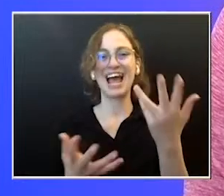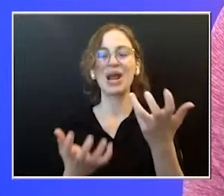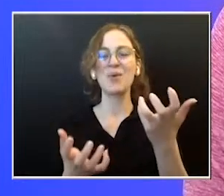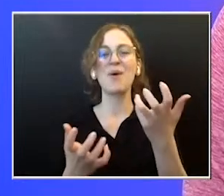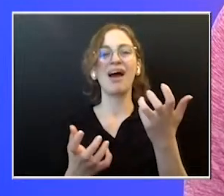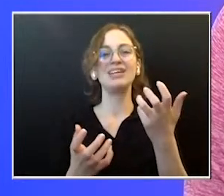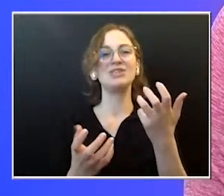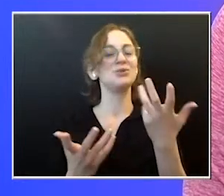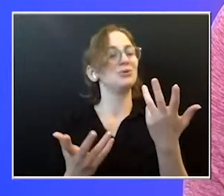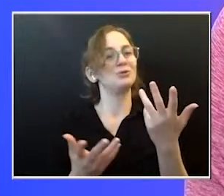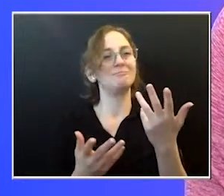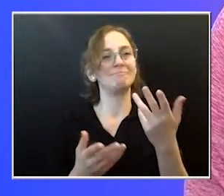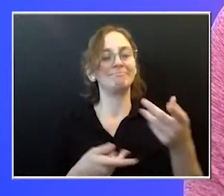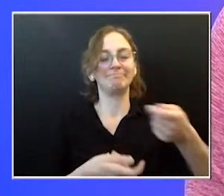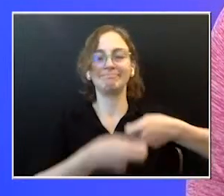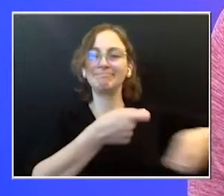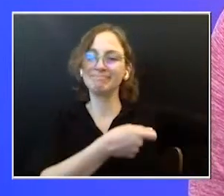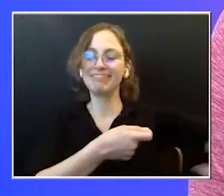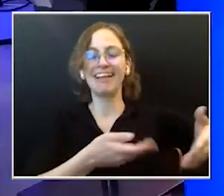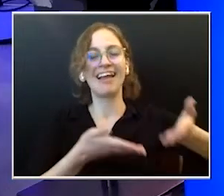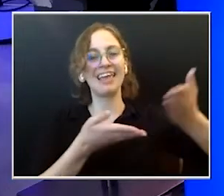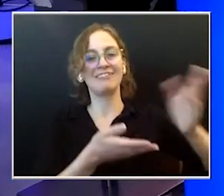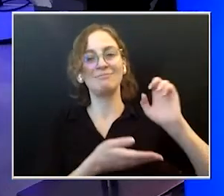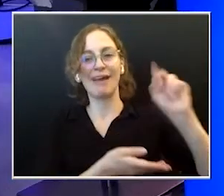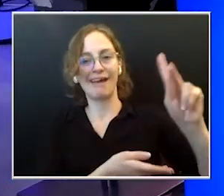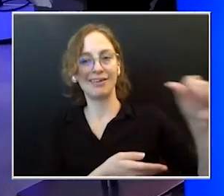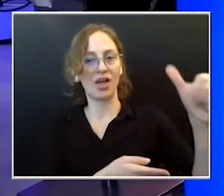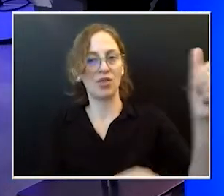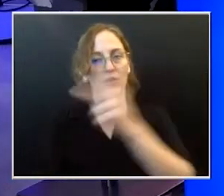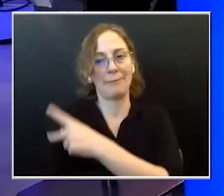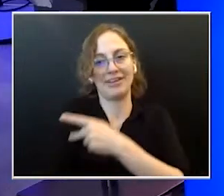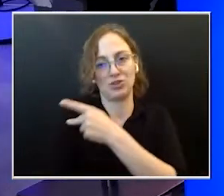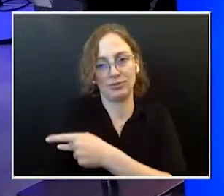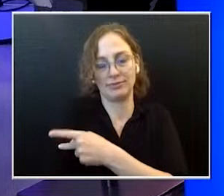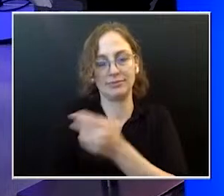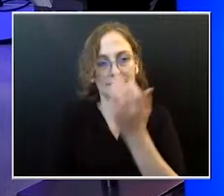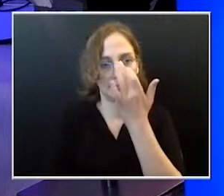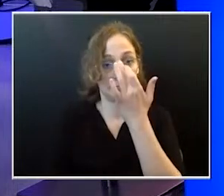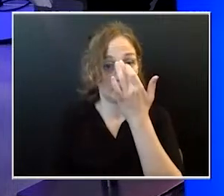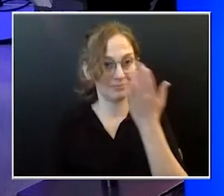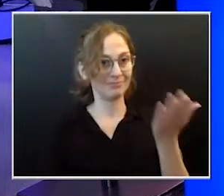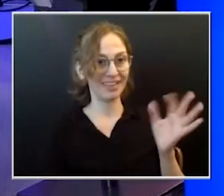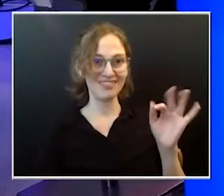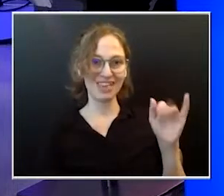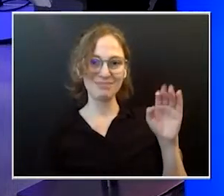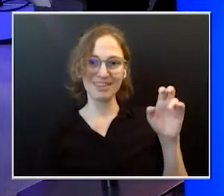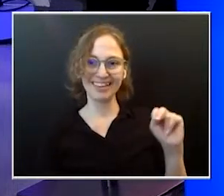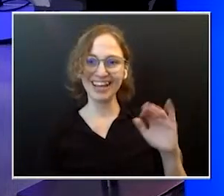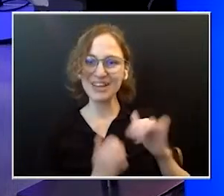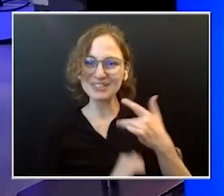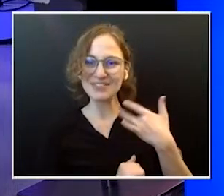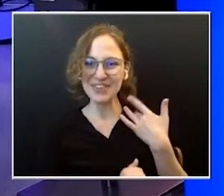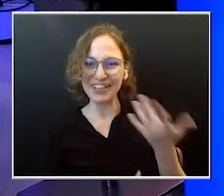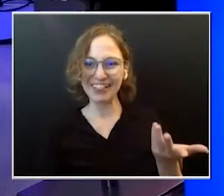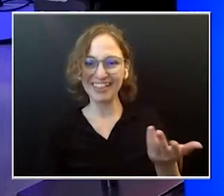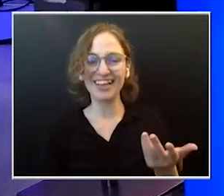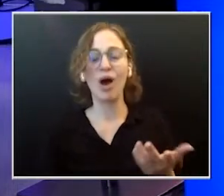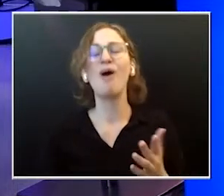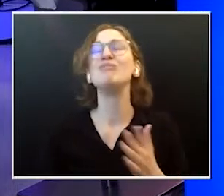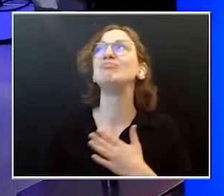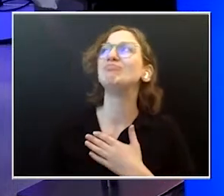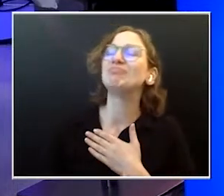to other patients that are going through this. Dr. Fabian, how does that feel? Oh, incredible. Yeah.